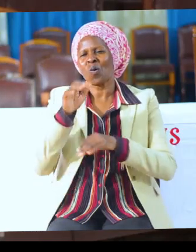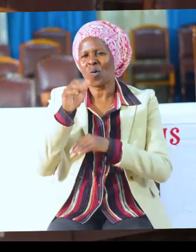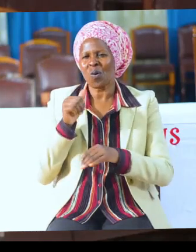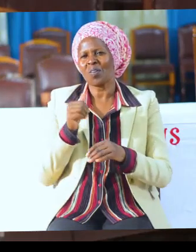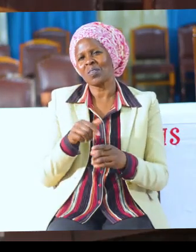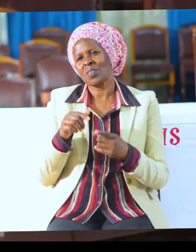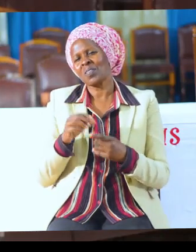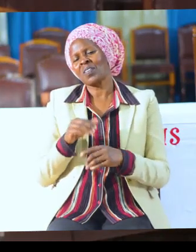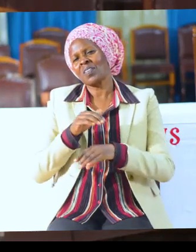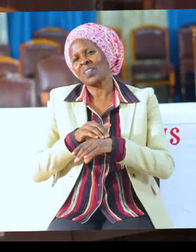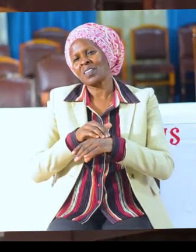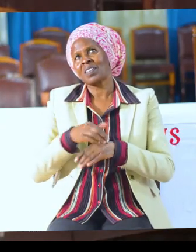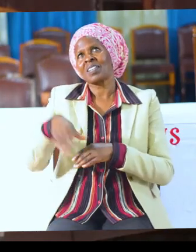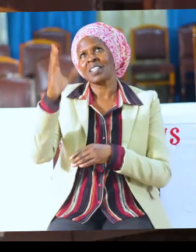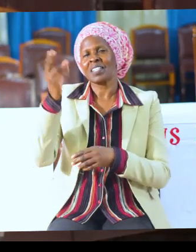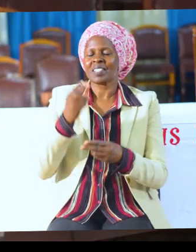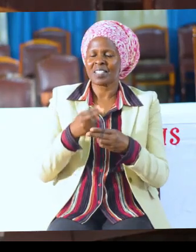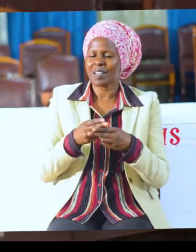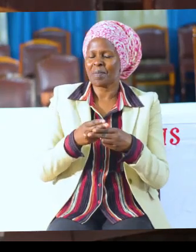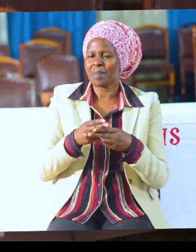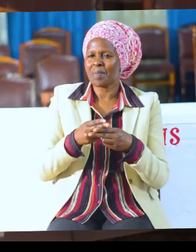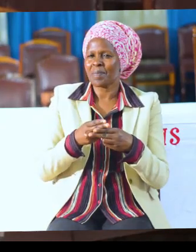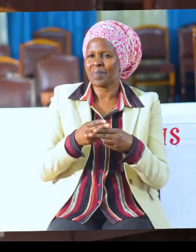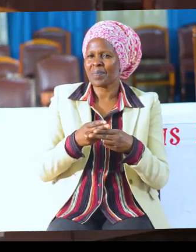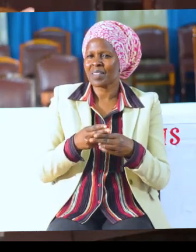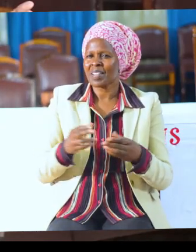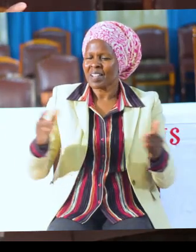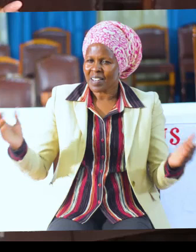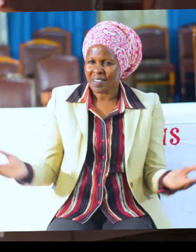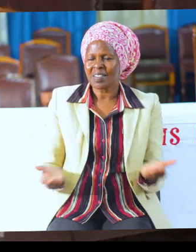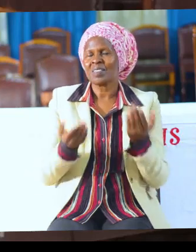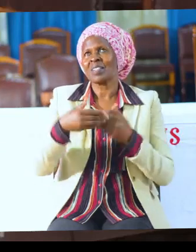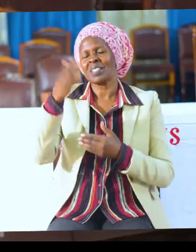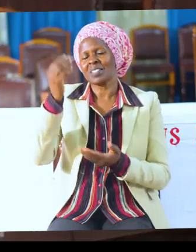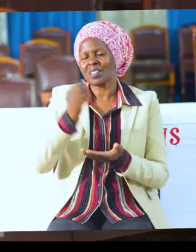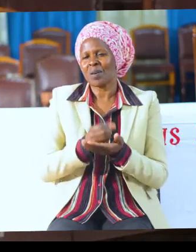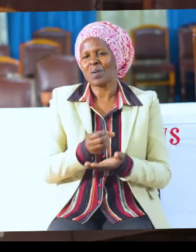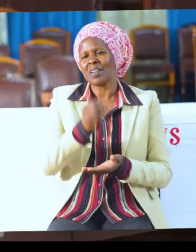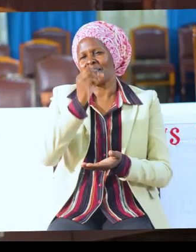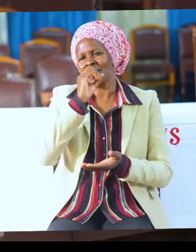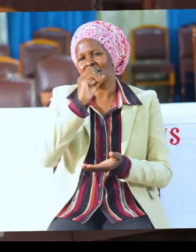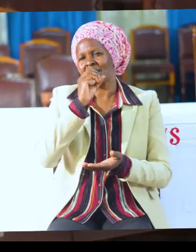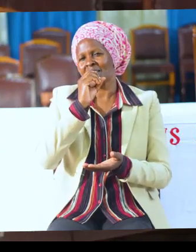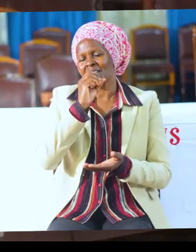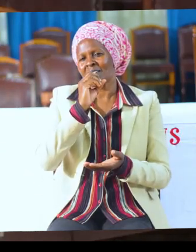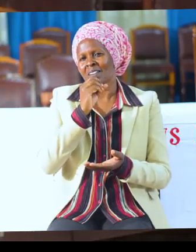Lord. This may have been an acute cup lifted up and drank at